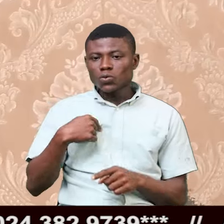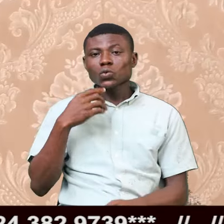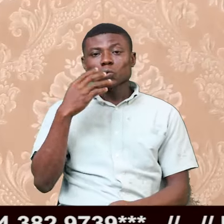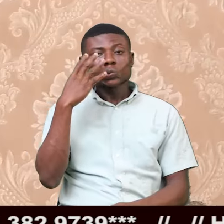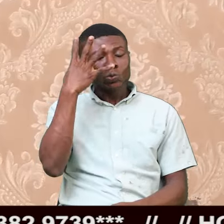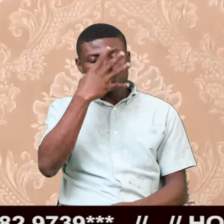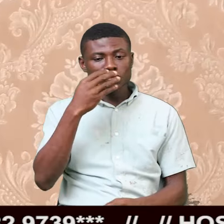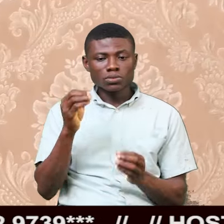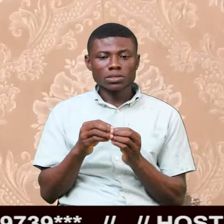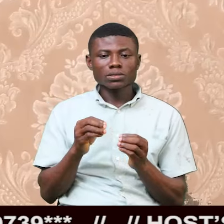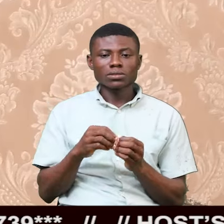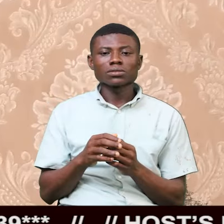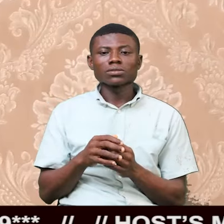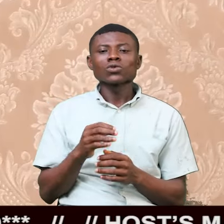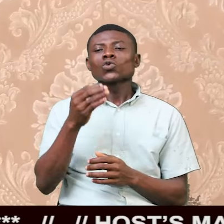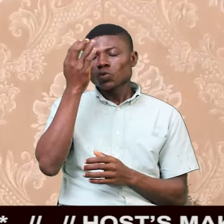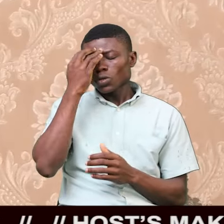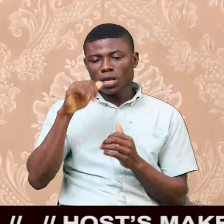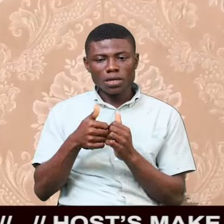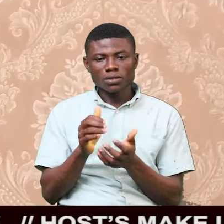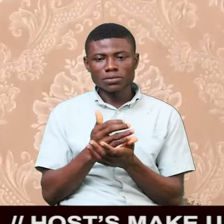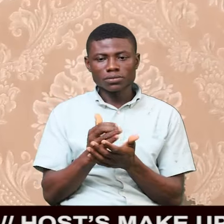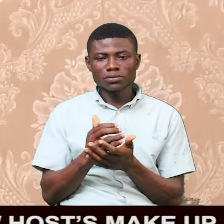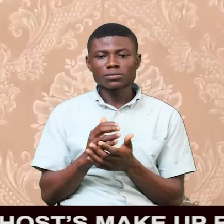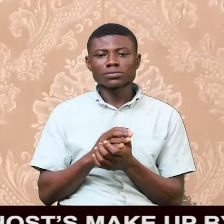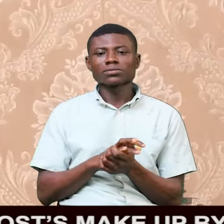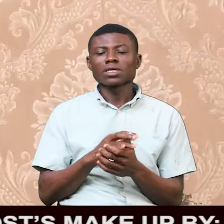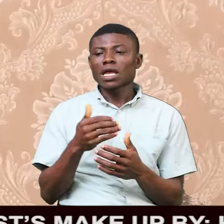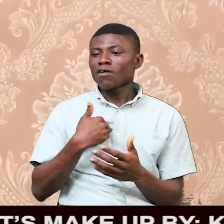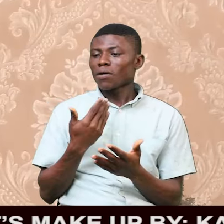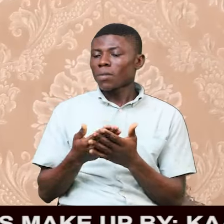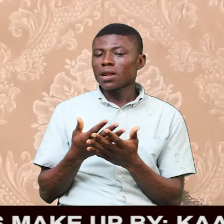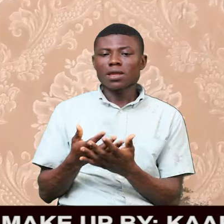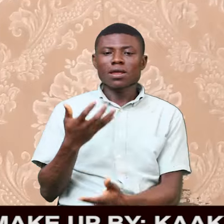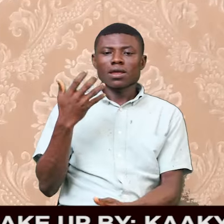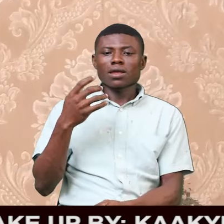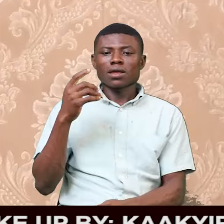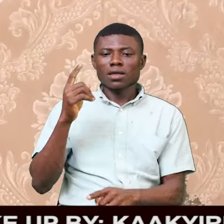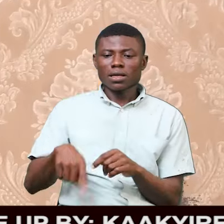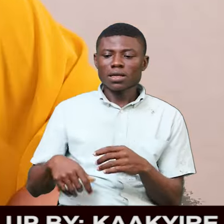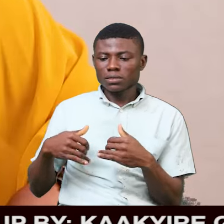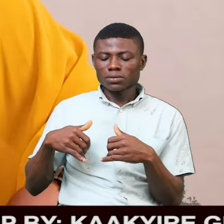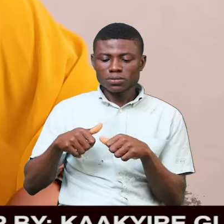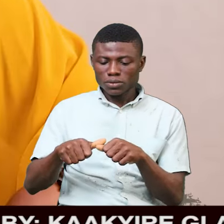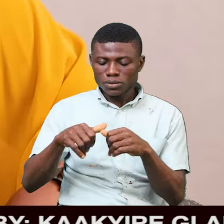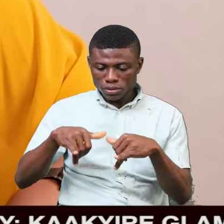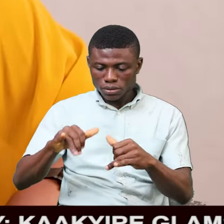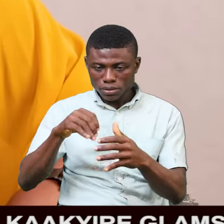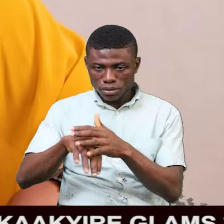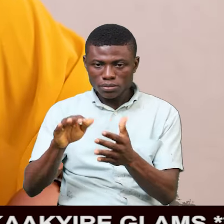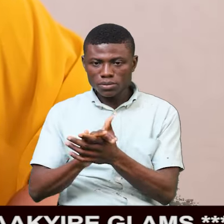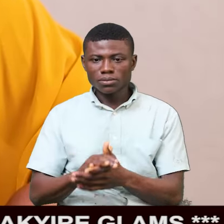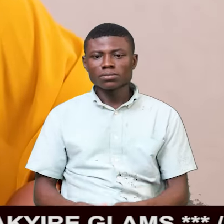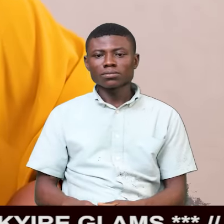then? When you made the NAS saying then, who was the casting then? You can't maintain our warrior.